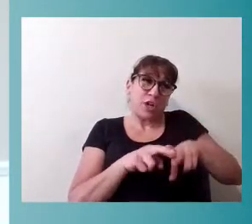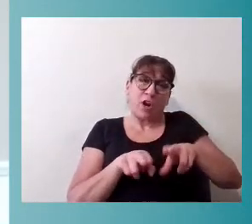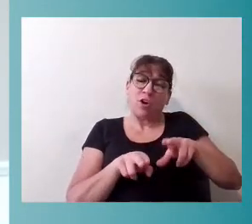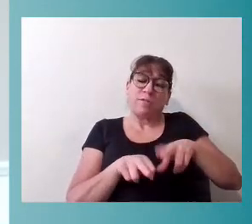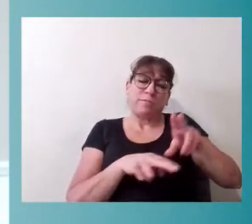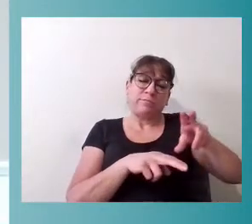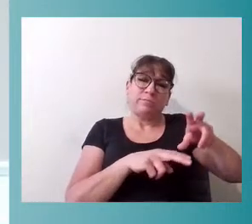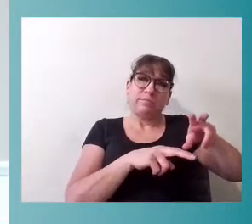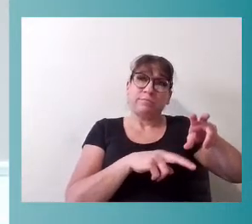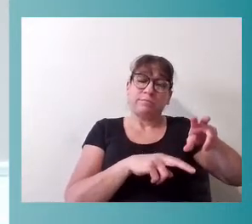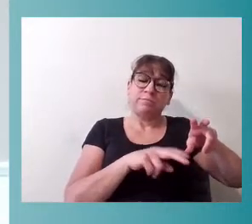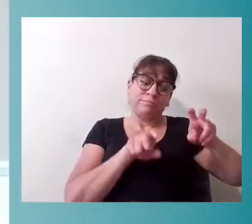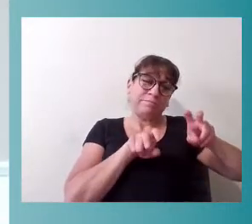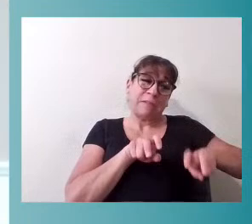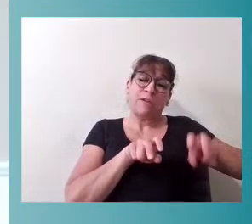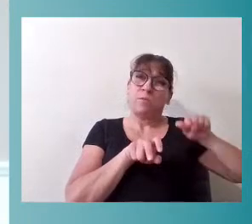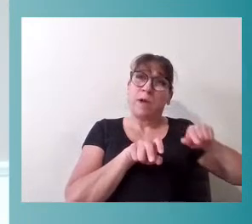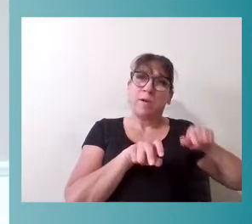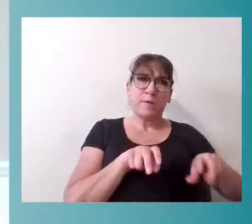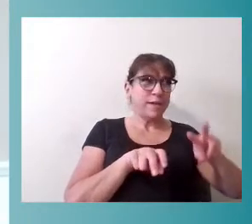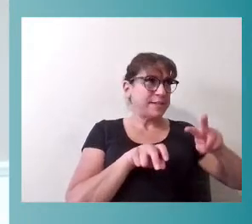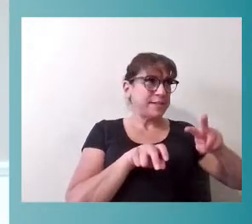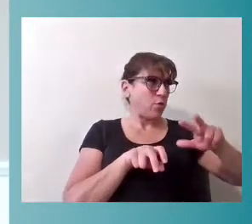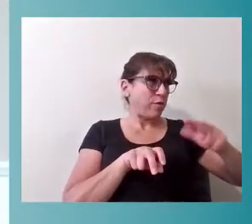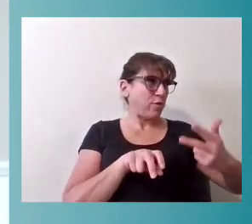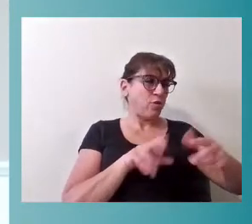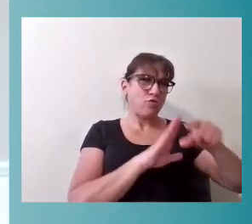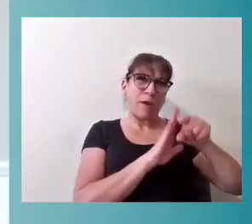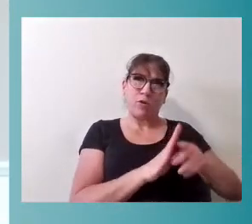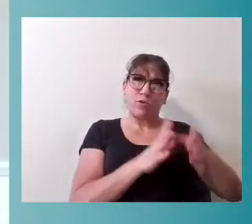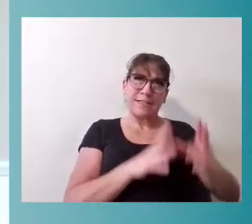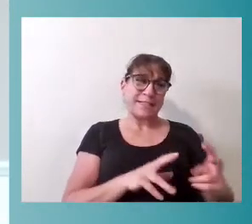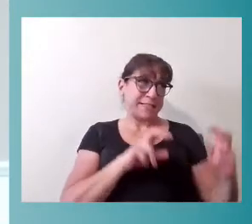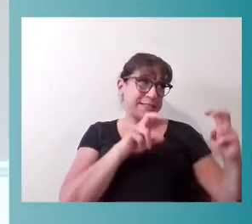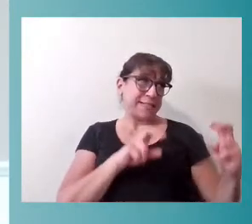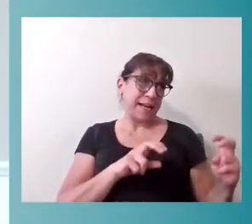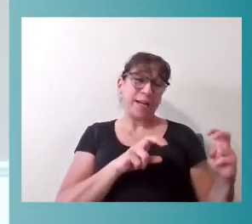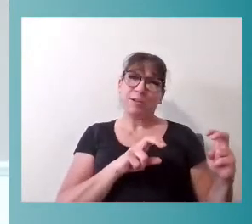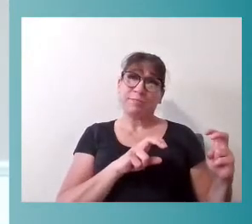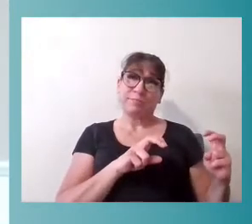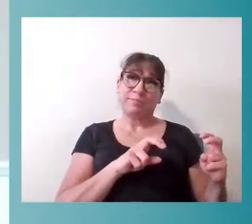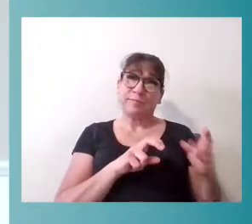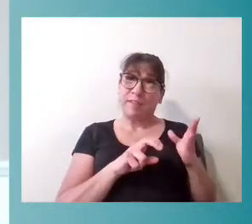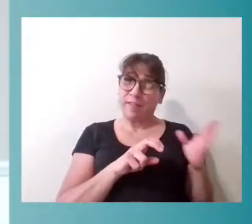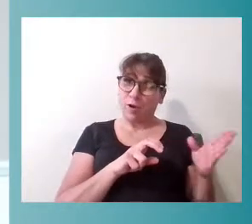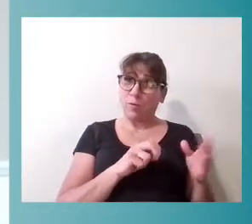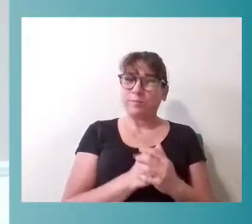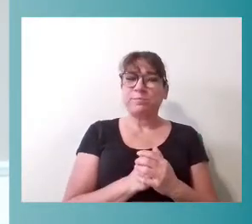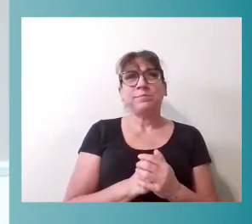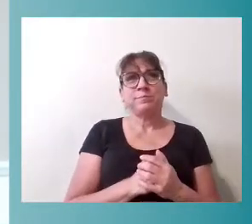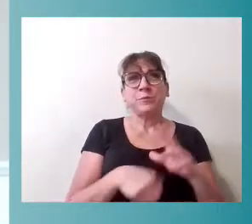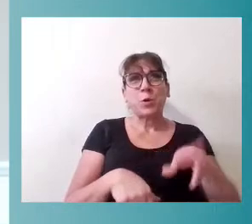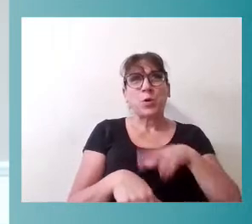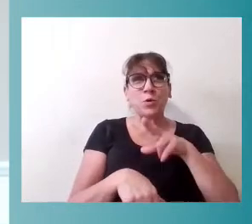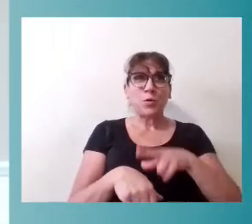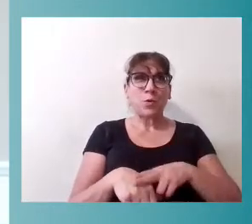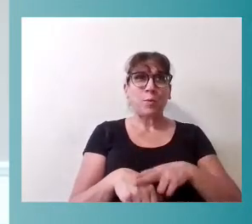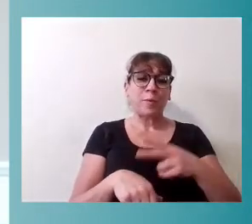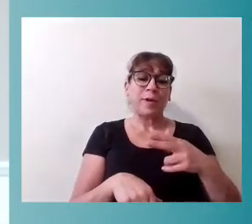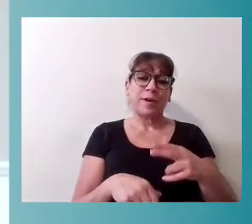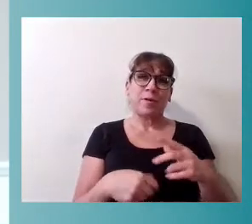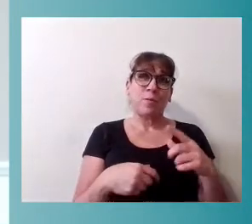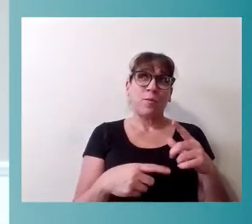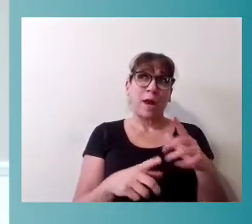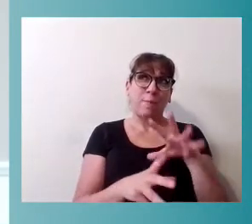with a little second grader, third grader sitting there in the chair. And usually, when I get into